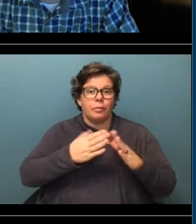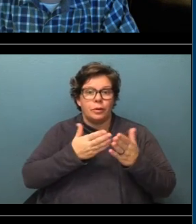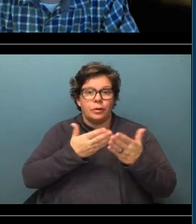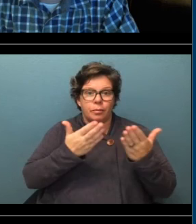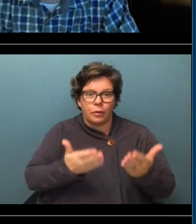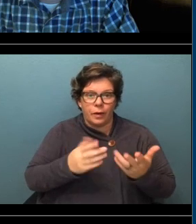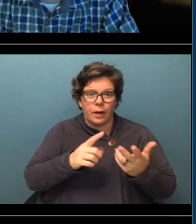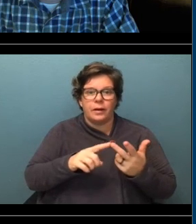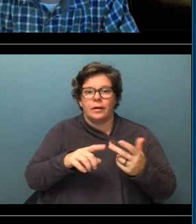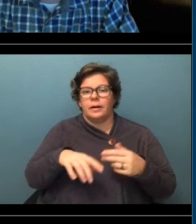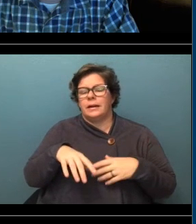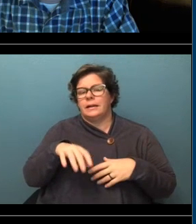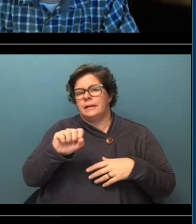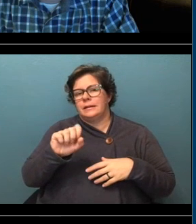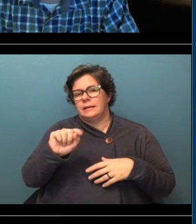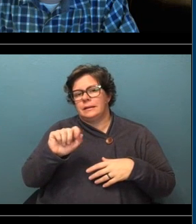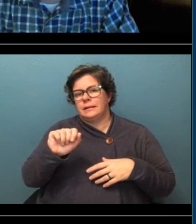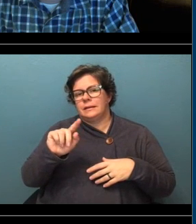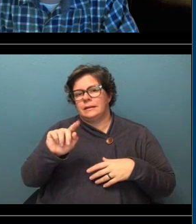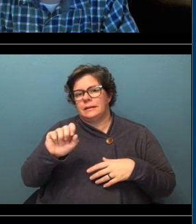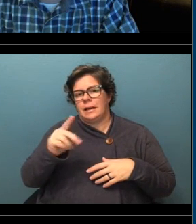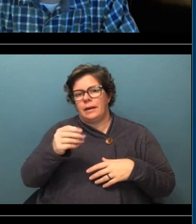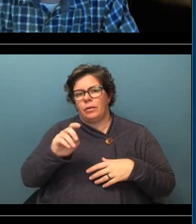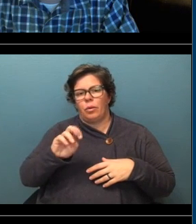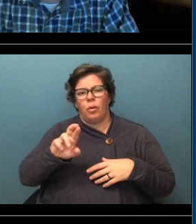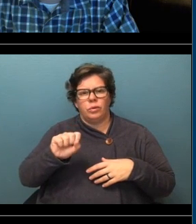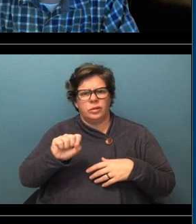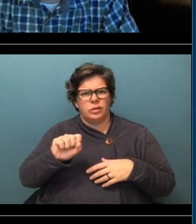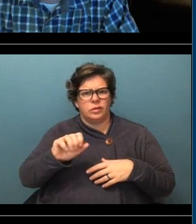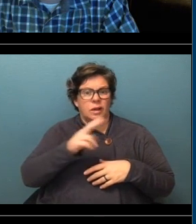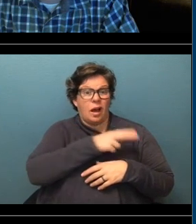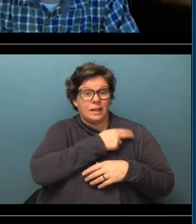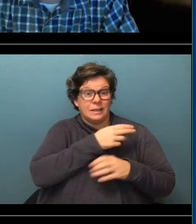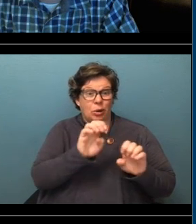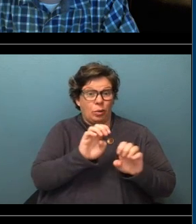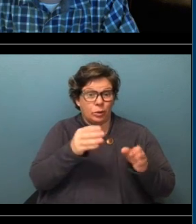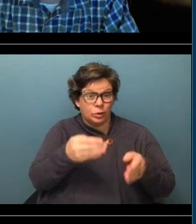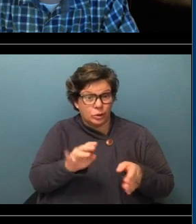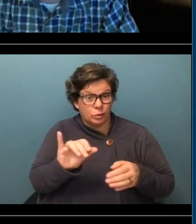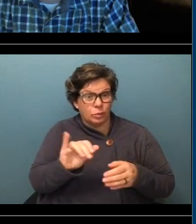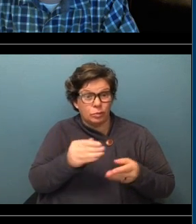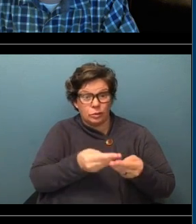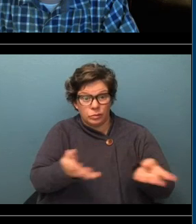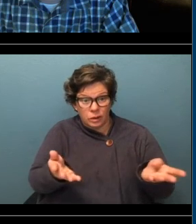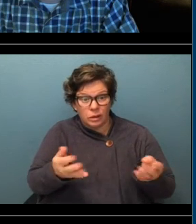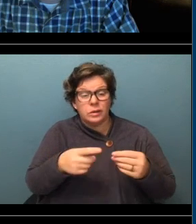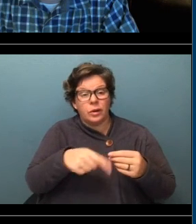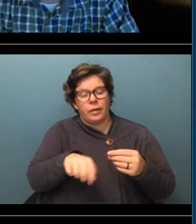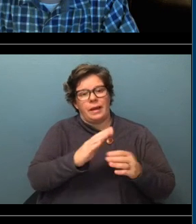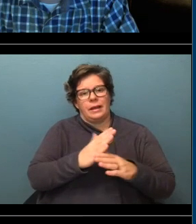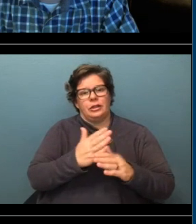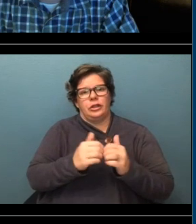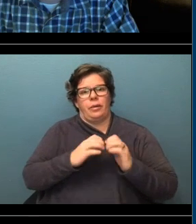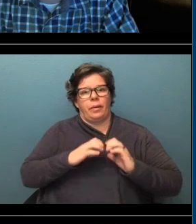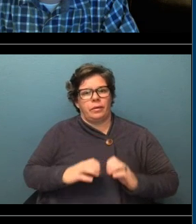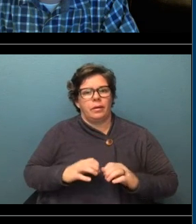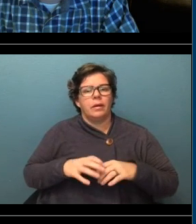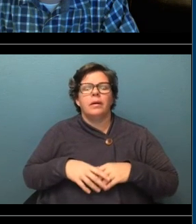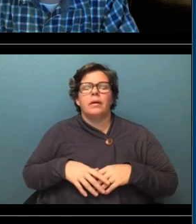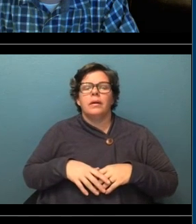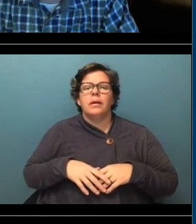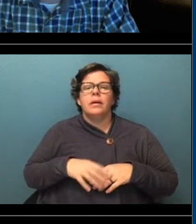other crisis stakeholders such as hospital emergency rooms as well. And then we also ensure that